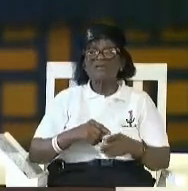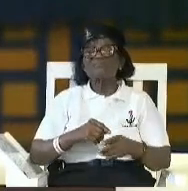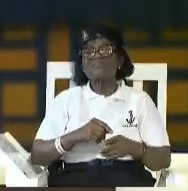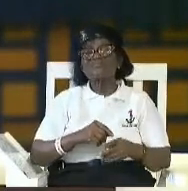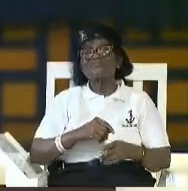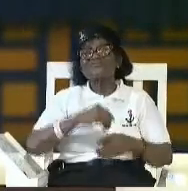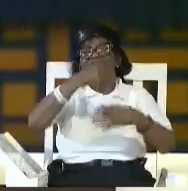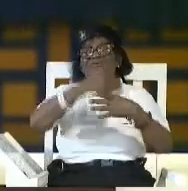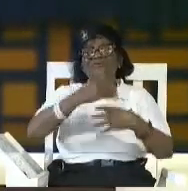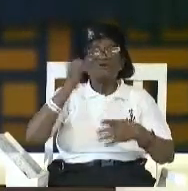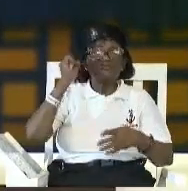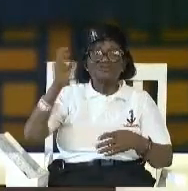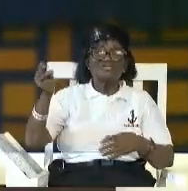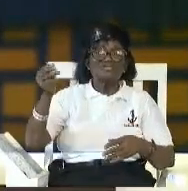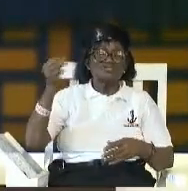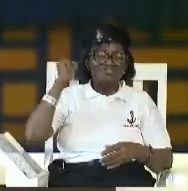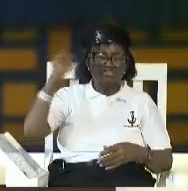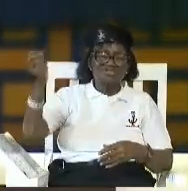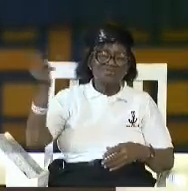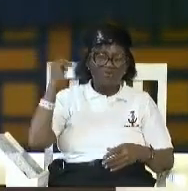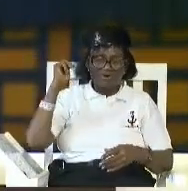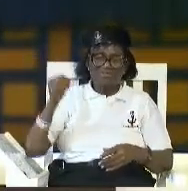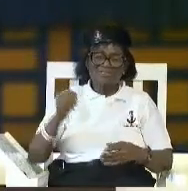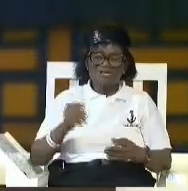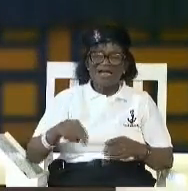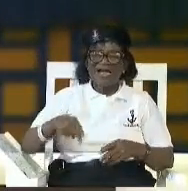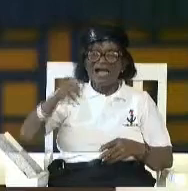highly educated woman.